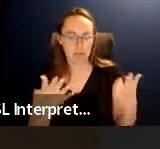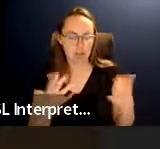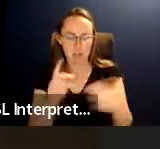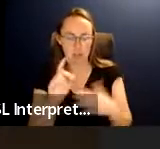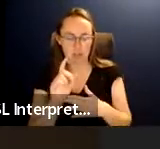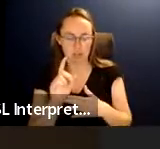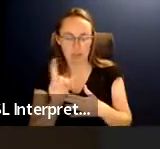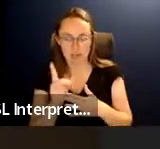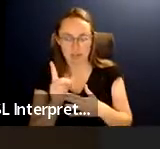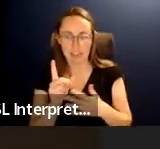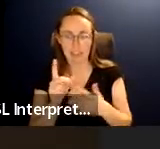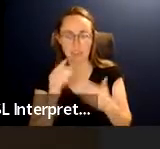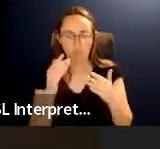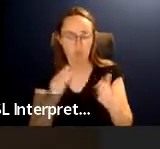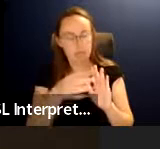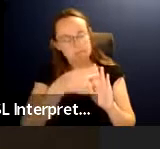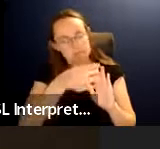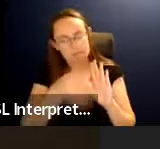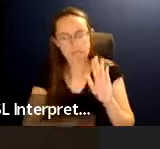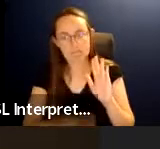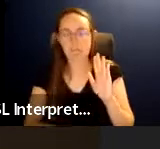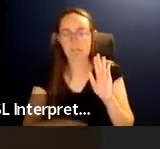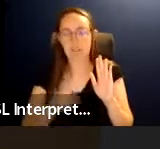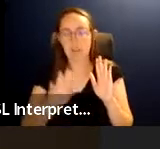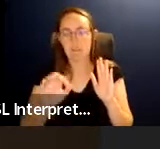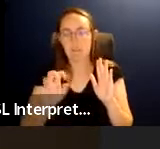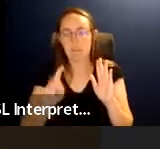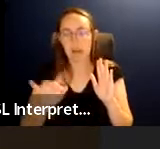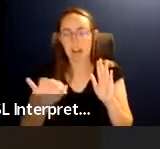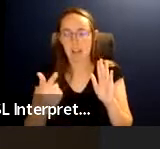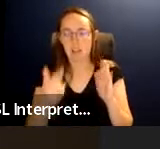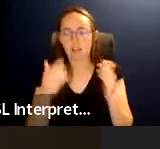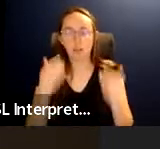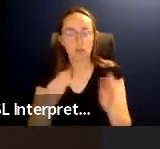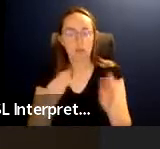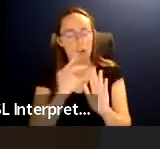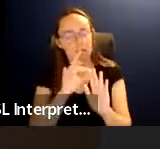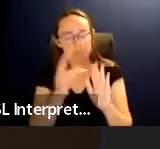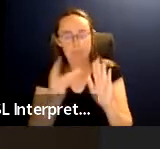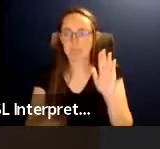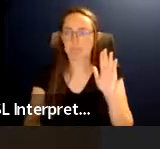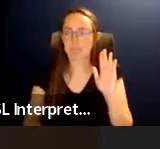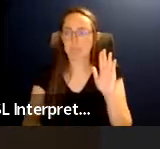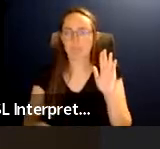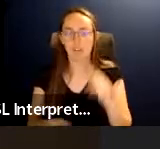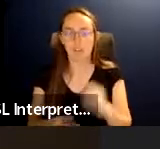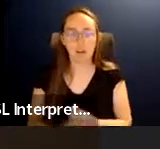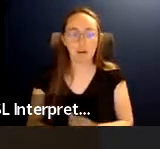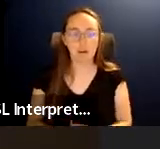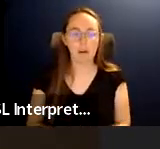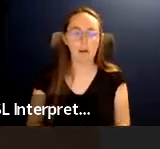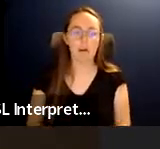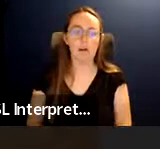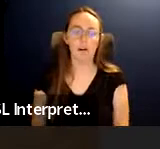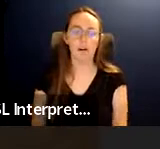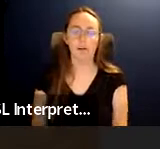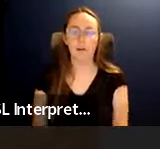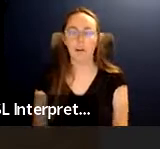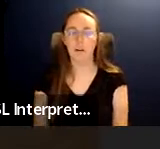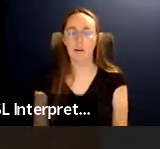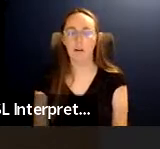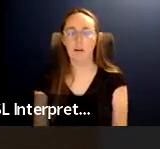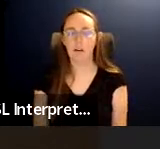to get those backings off. So go ahead and pull the backings off of your two pop sockets.